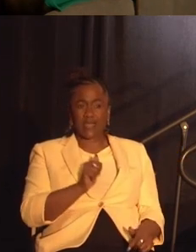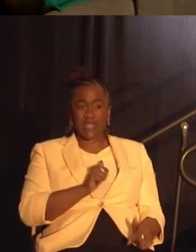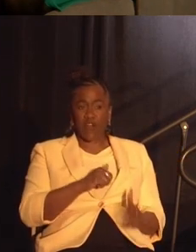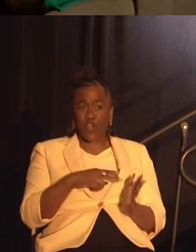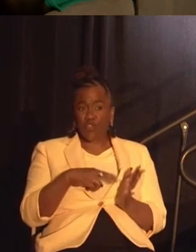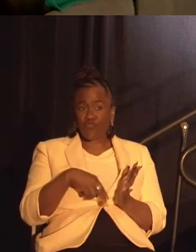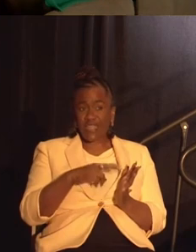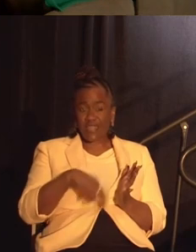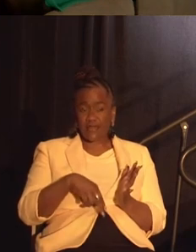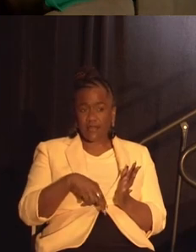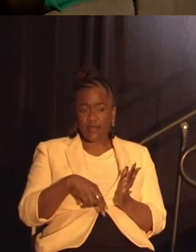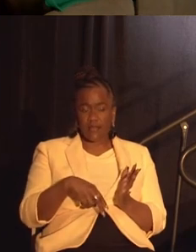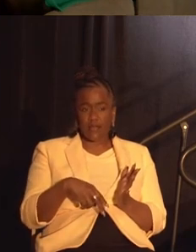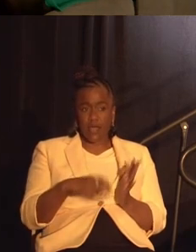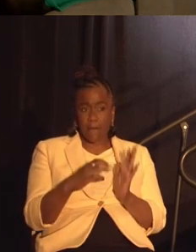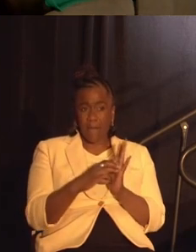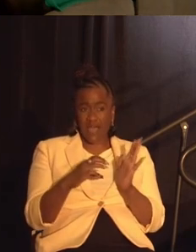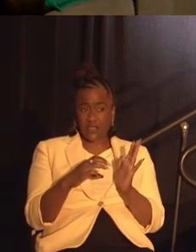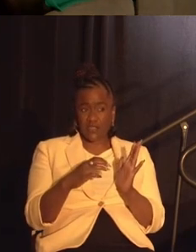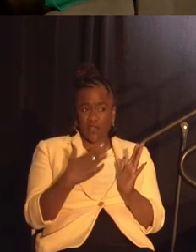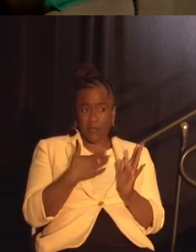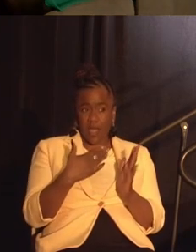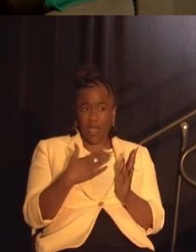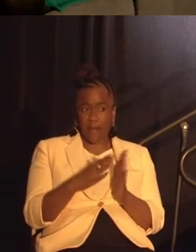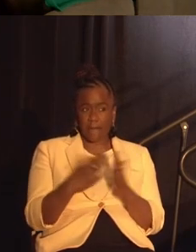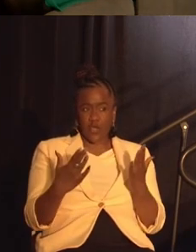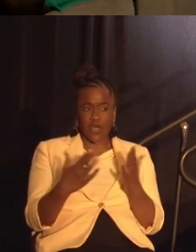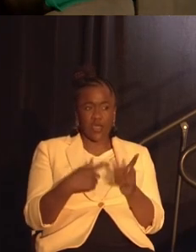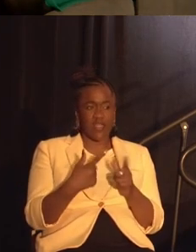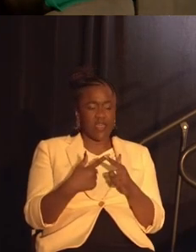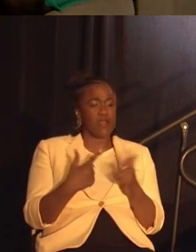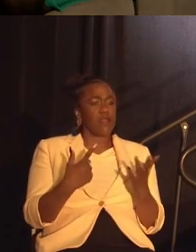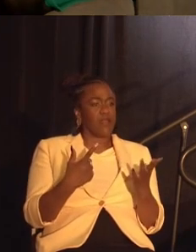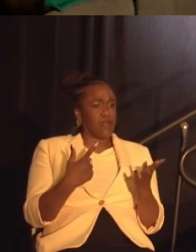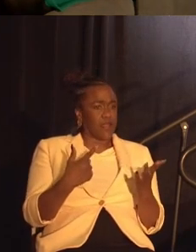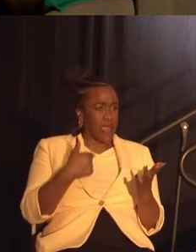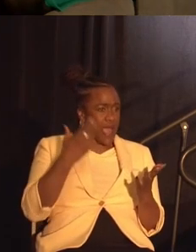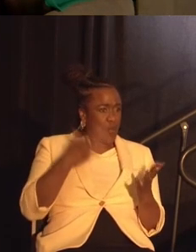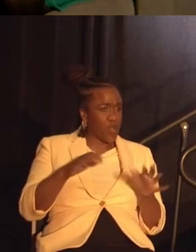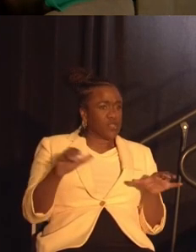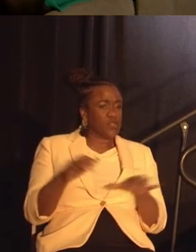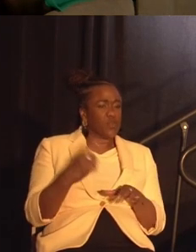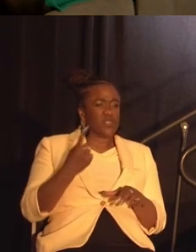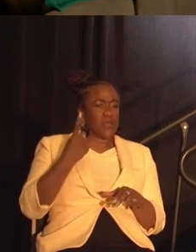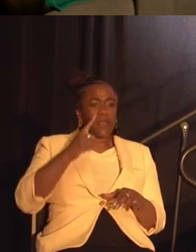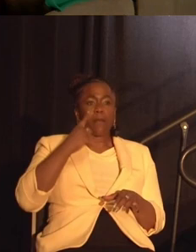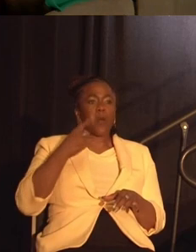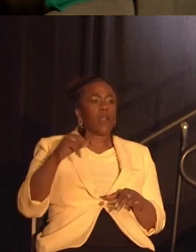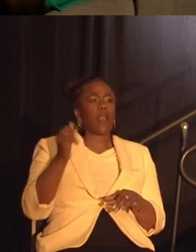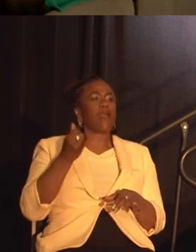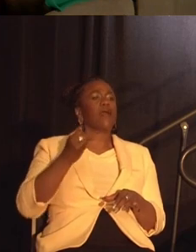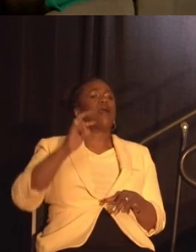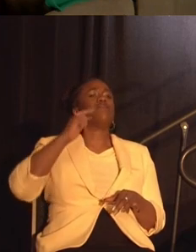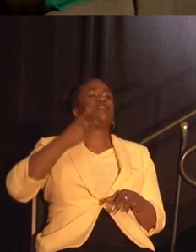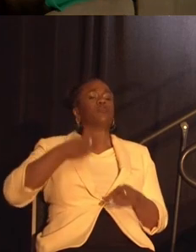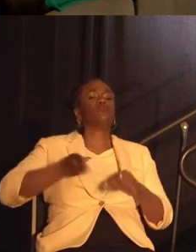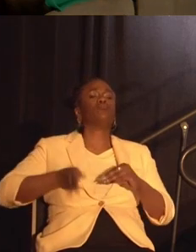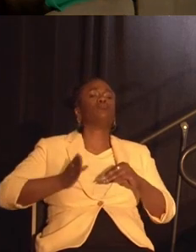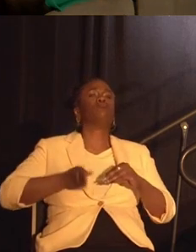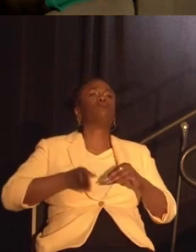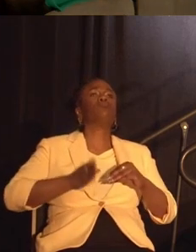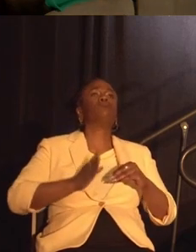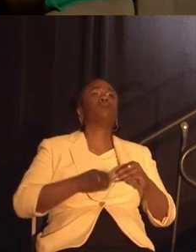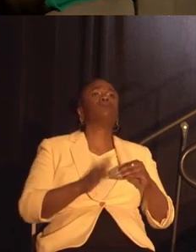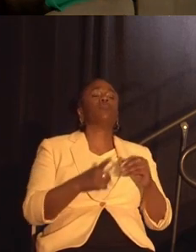reading a passage, and then I will do something mundane, like chop up vegetables, and